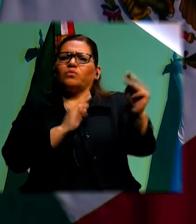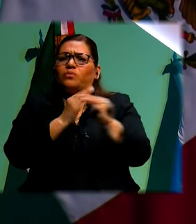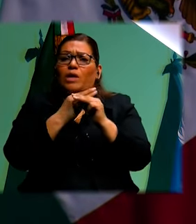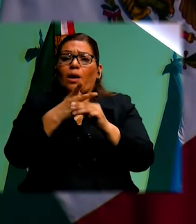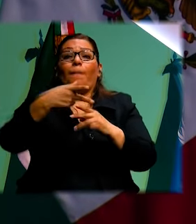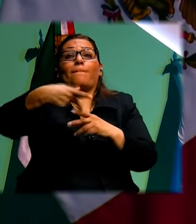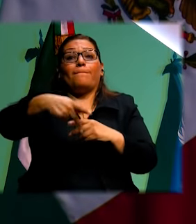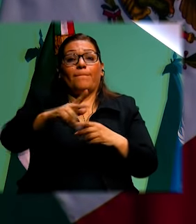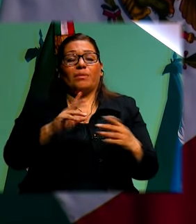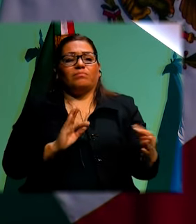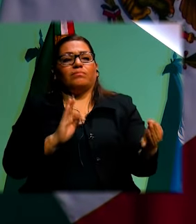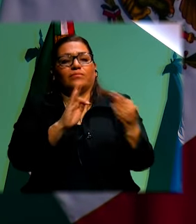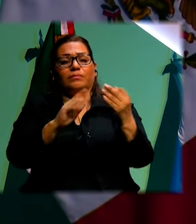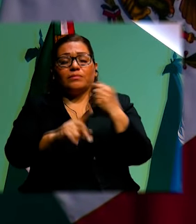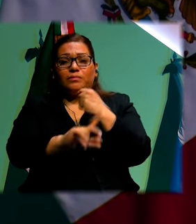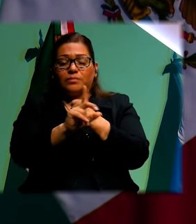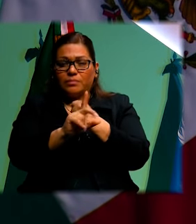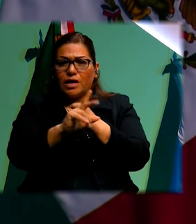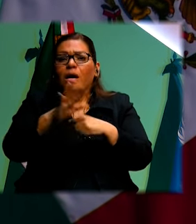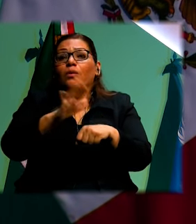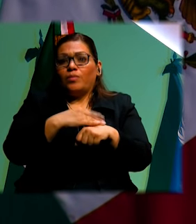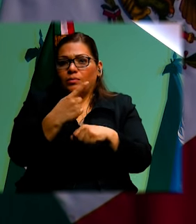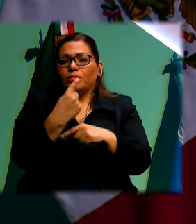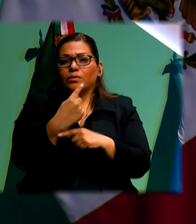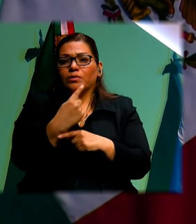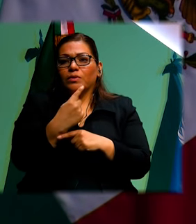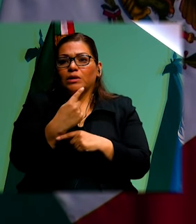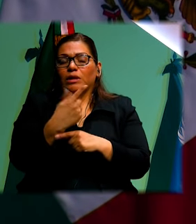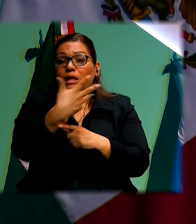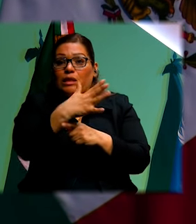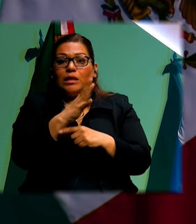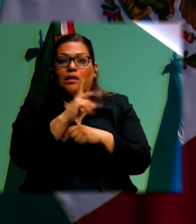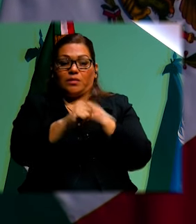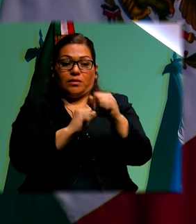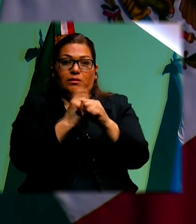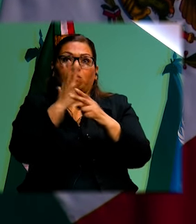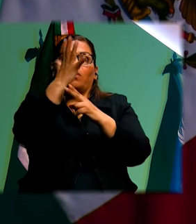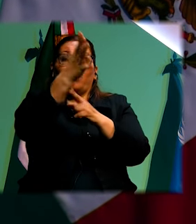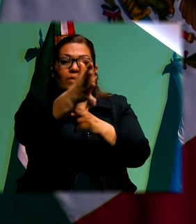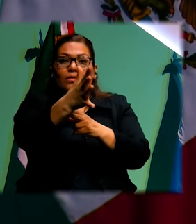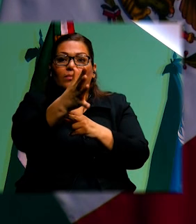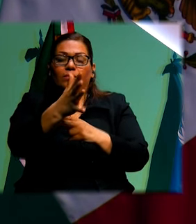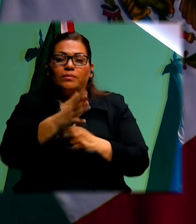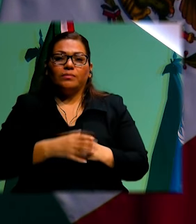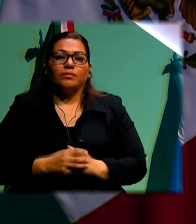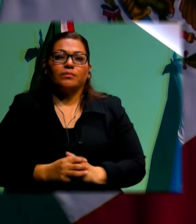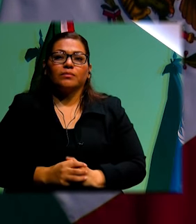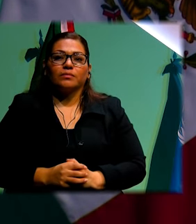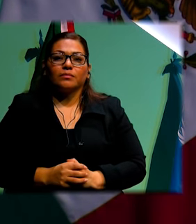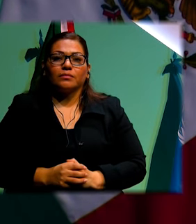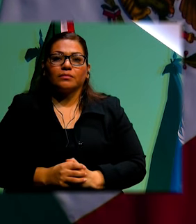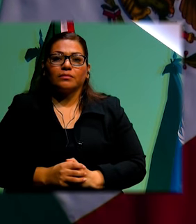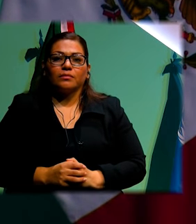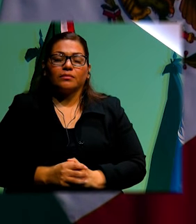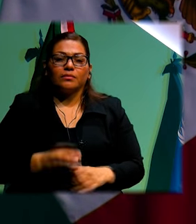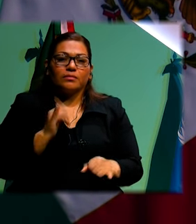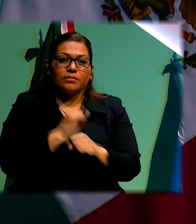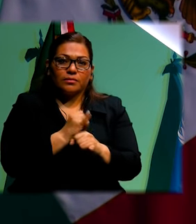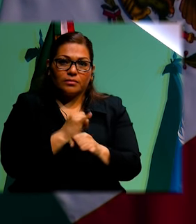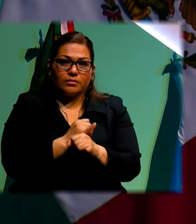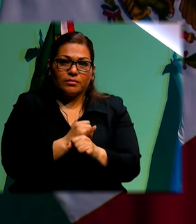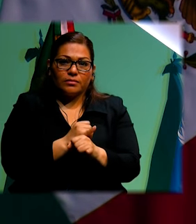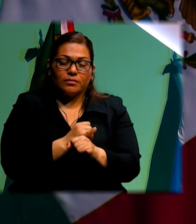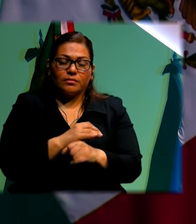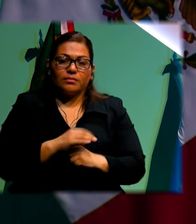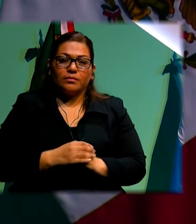into this great, great age, this Internet digital age, we understand that